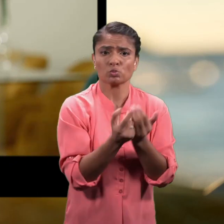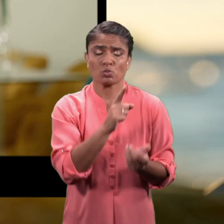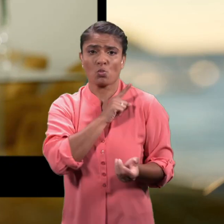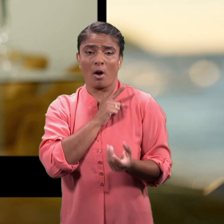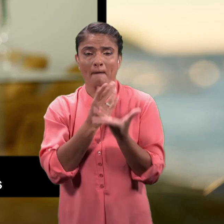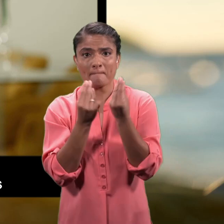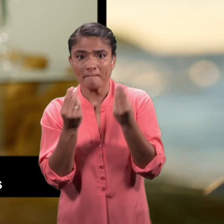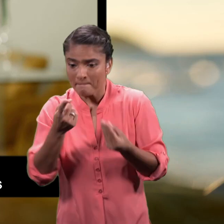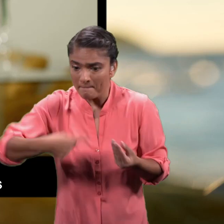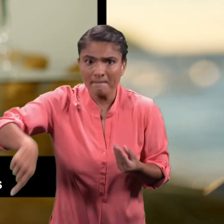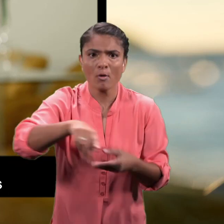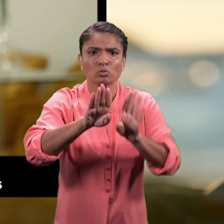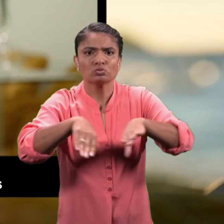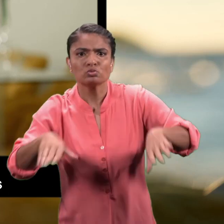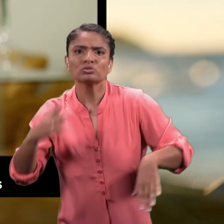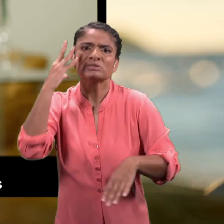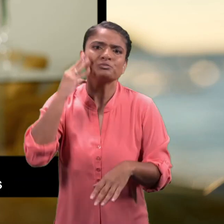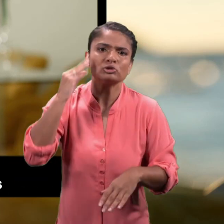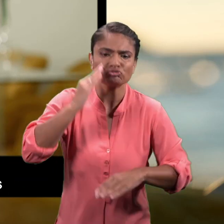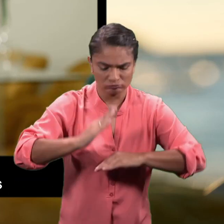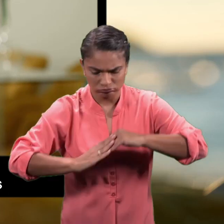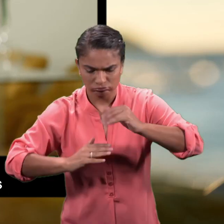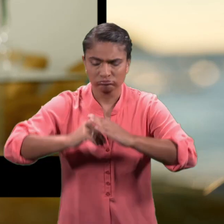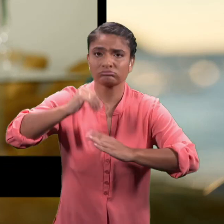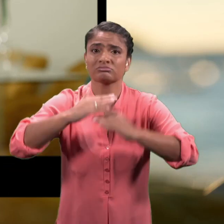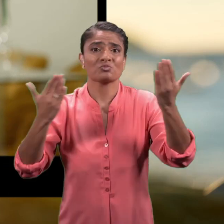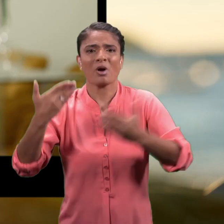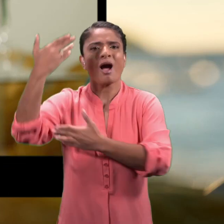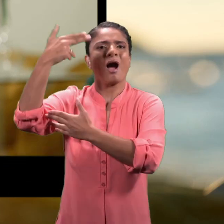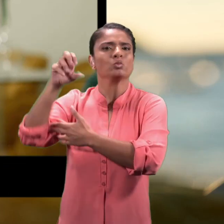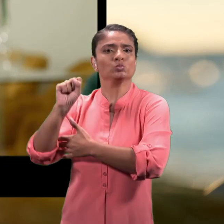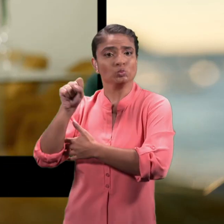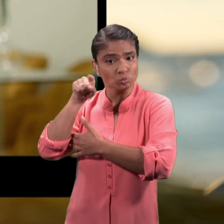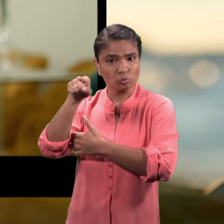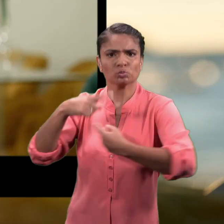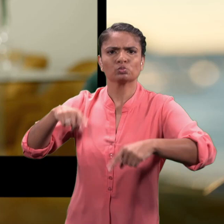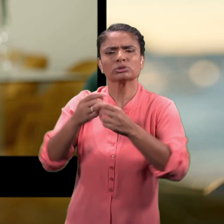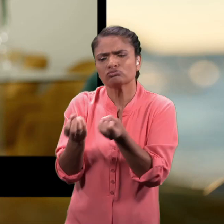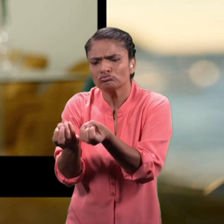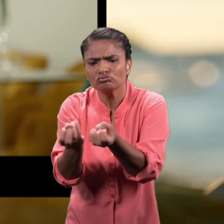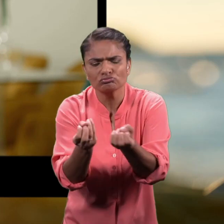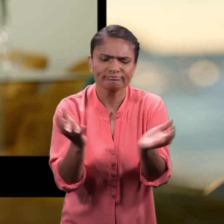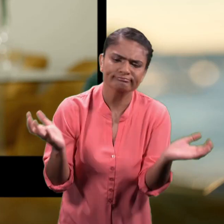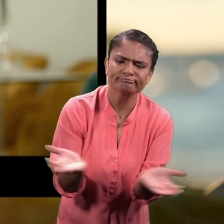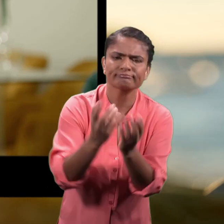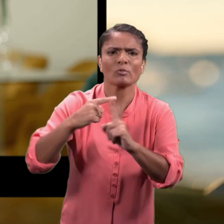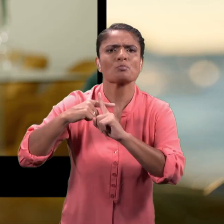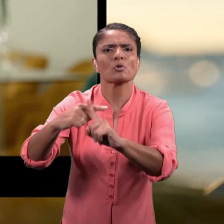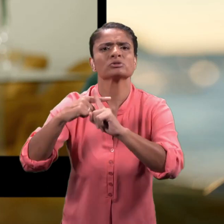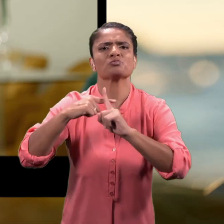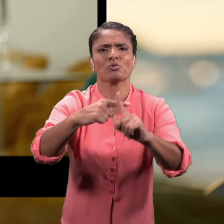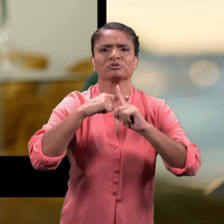where most of us, bullies emerge from Budi high schools. So we'd like to tour South Africa, to offer words of encouragement,